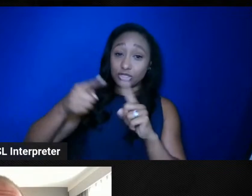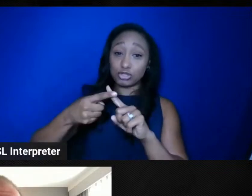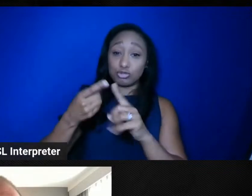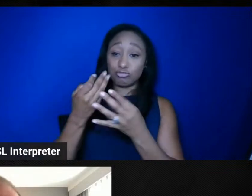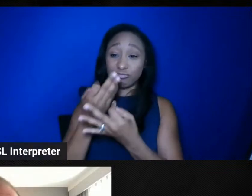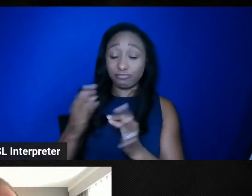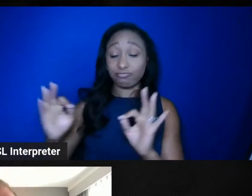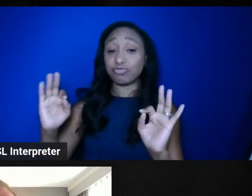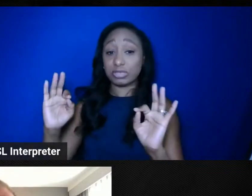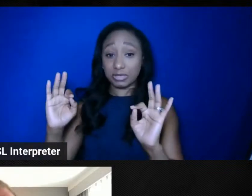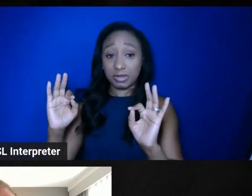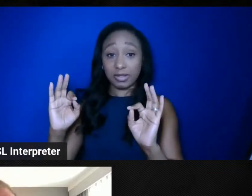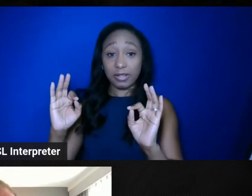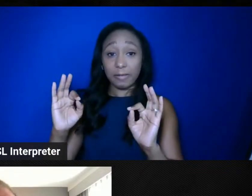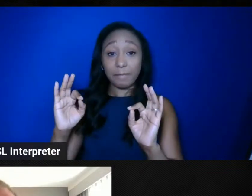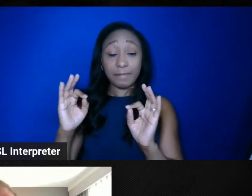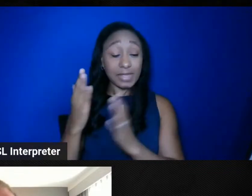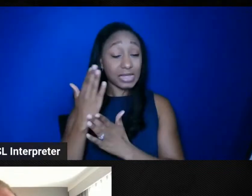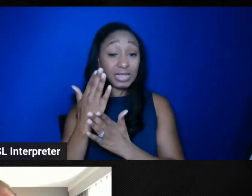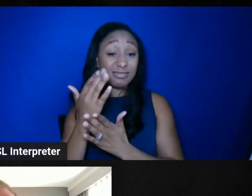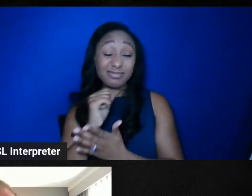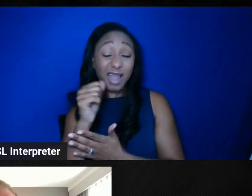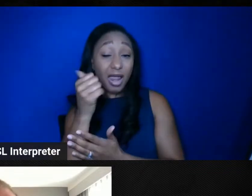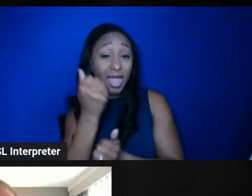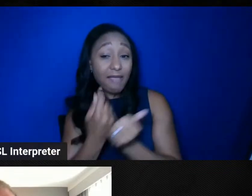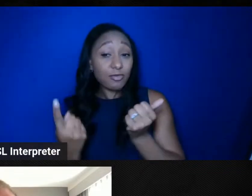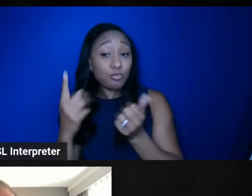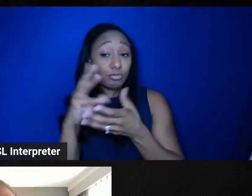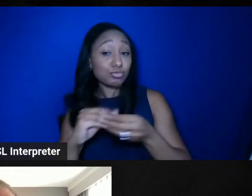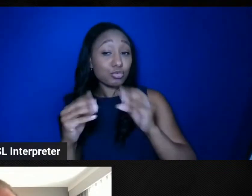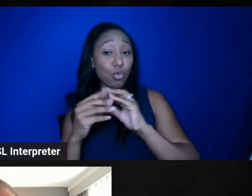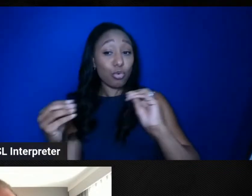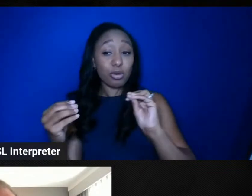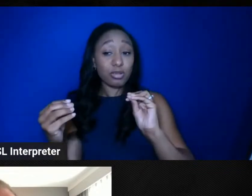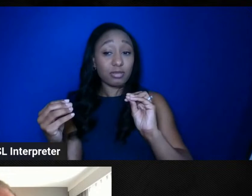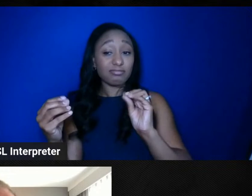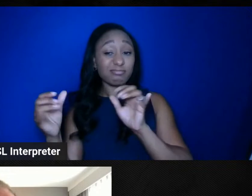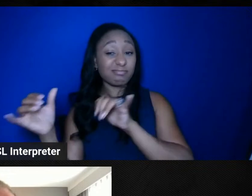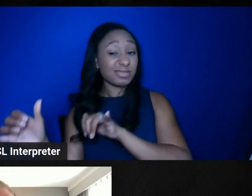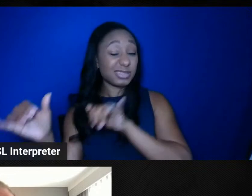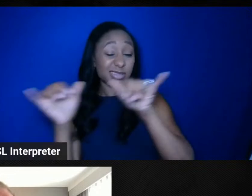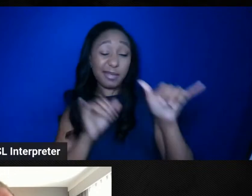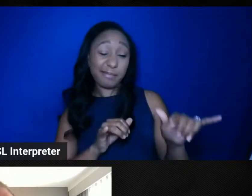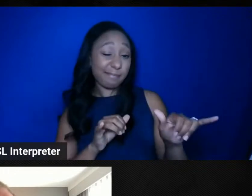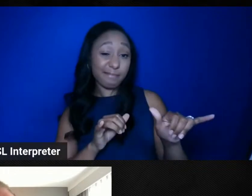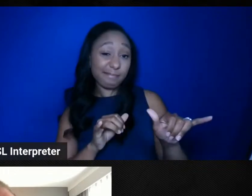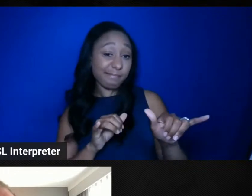way and do not end with survivors returning to their family and loved ones and being reunited.